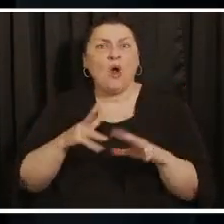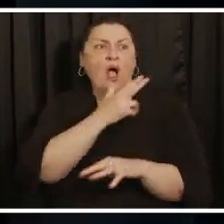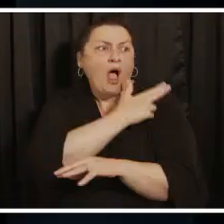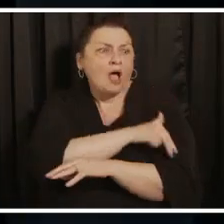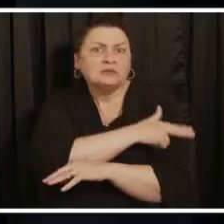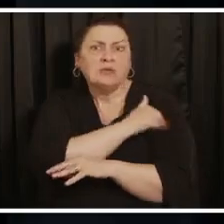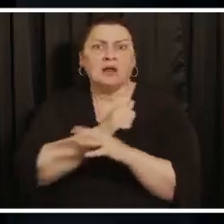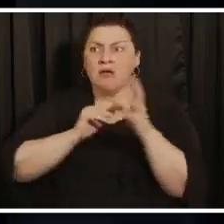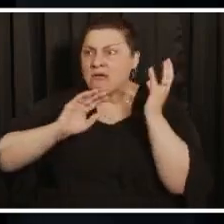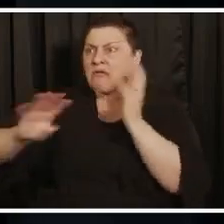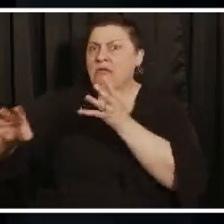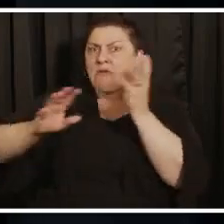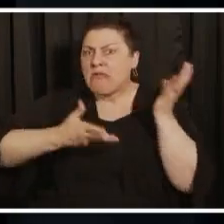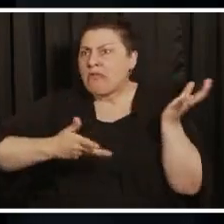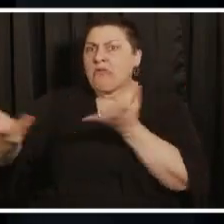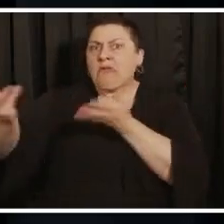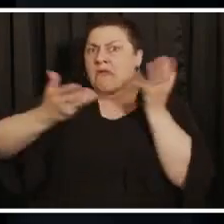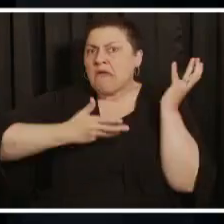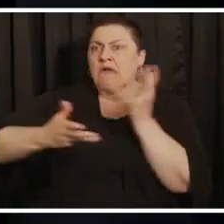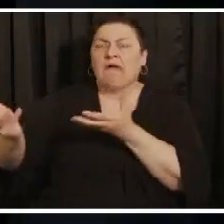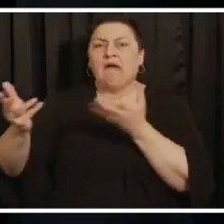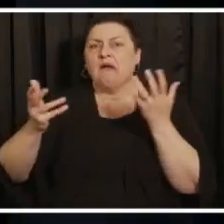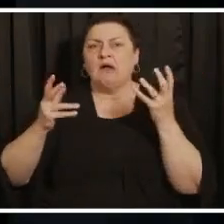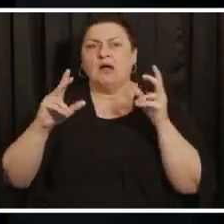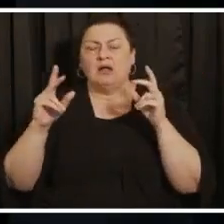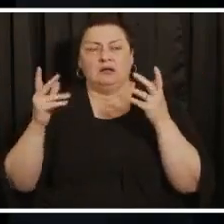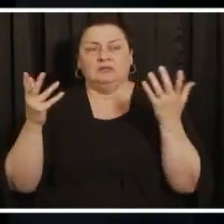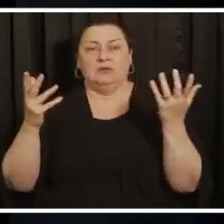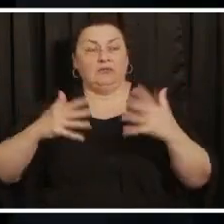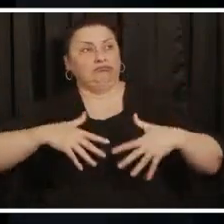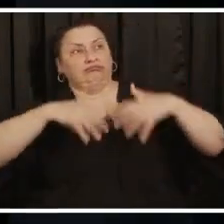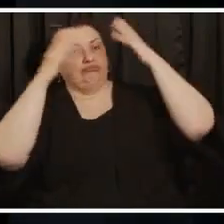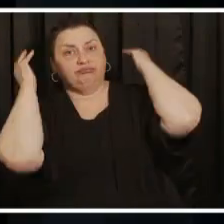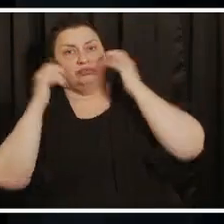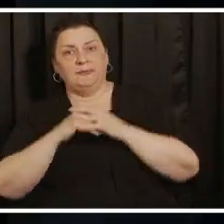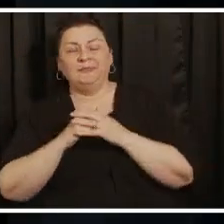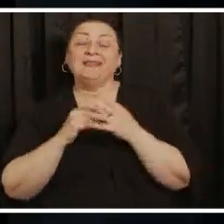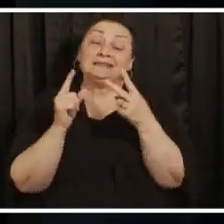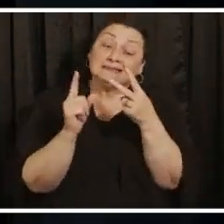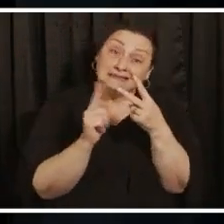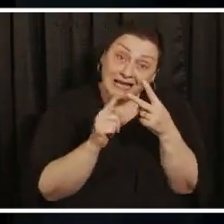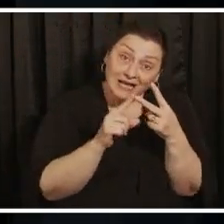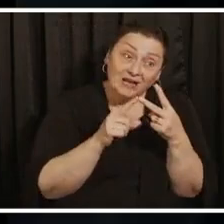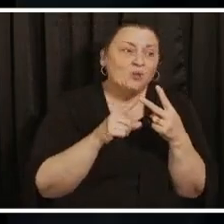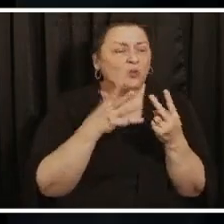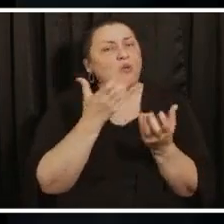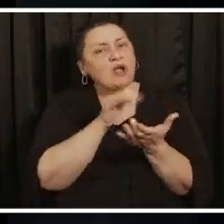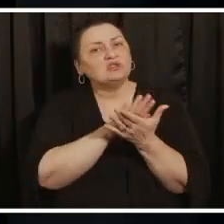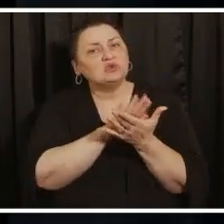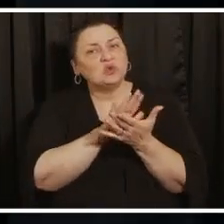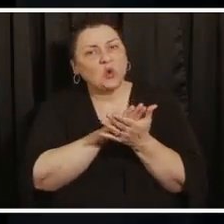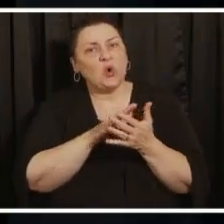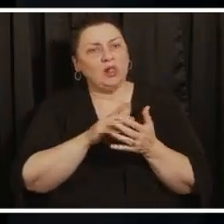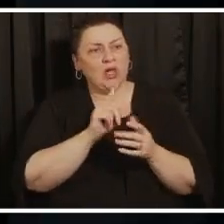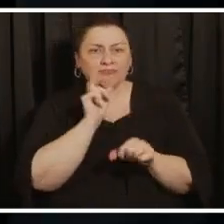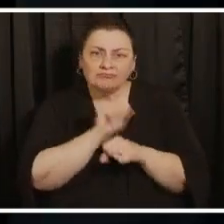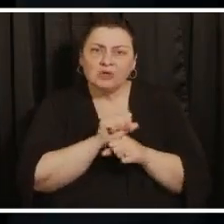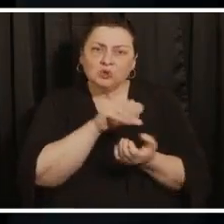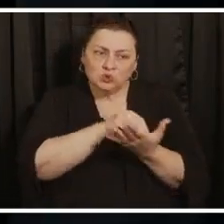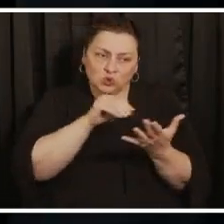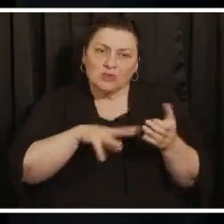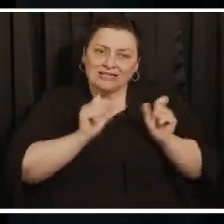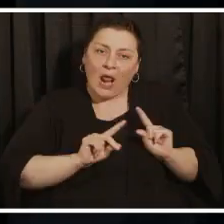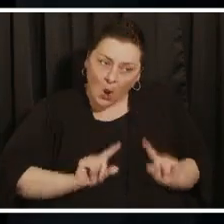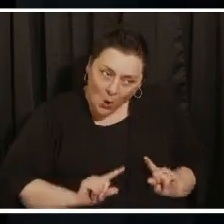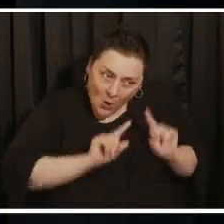needed. The second thing is we want to make sure our schools can stay in person. And if school districts are